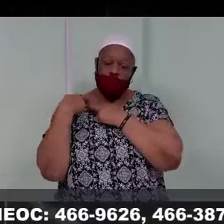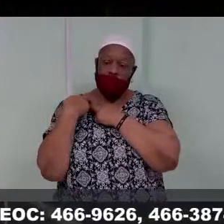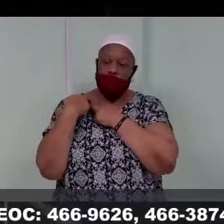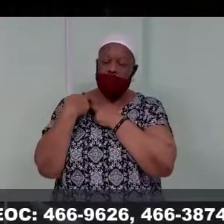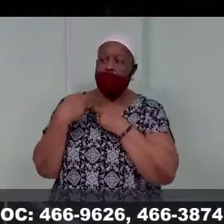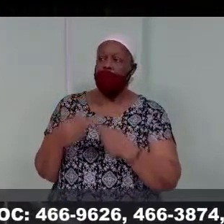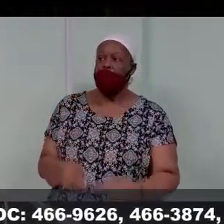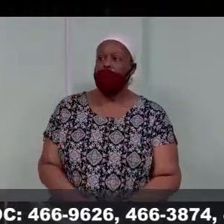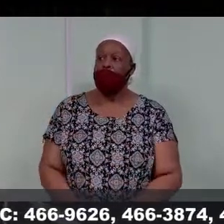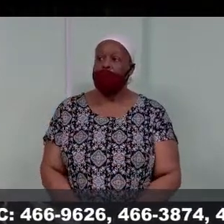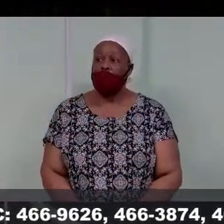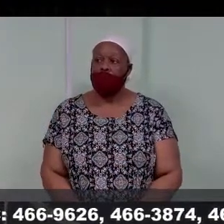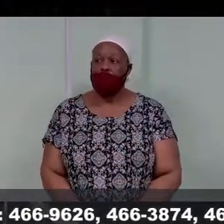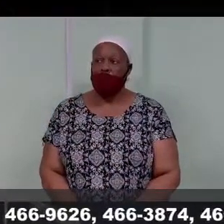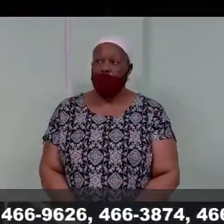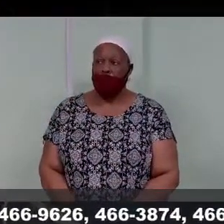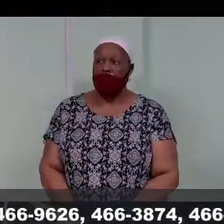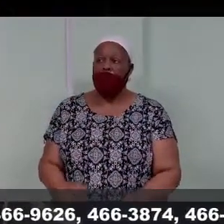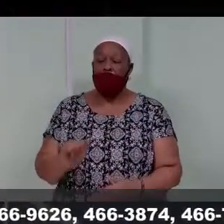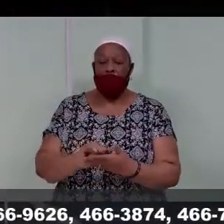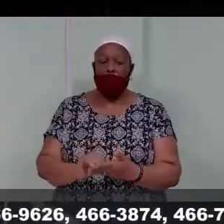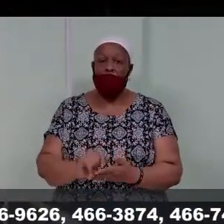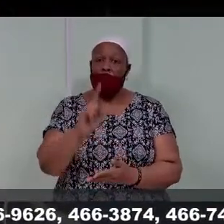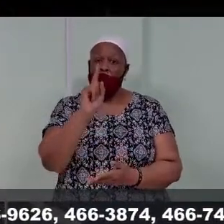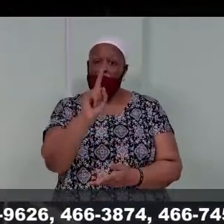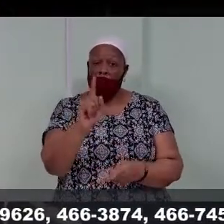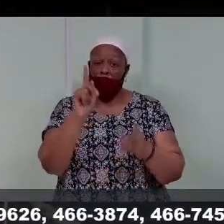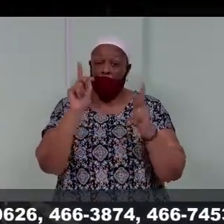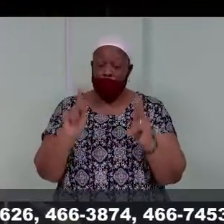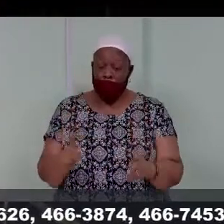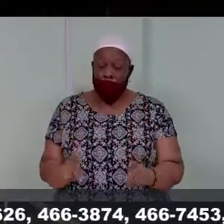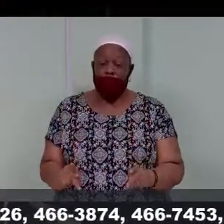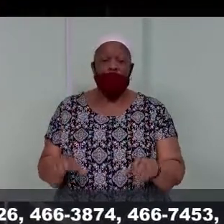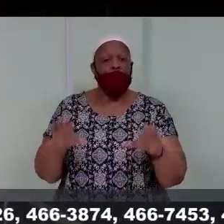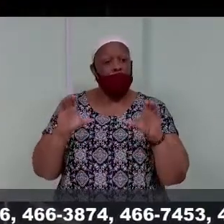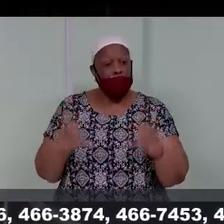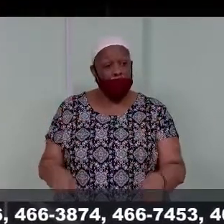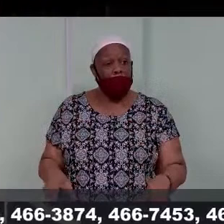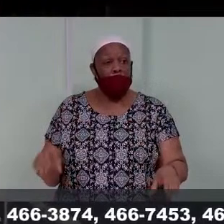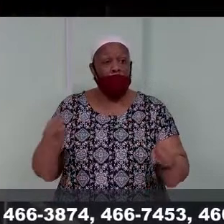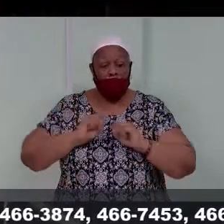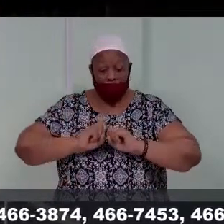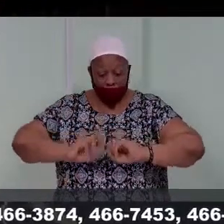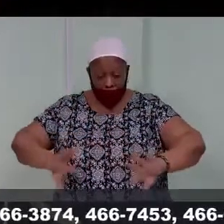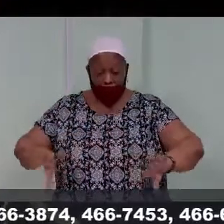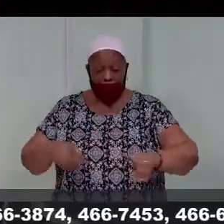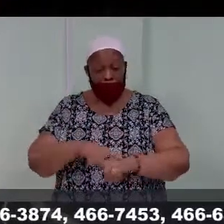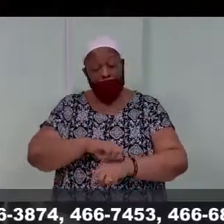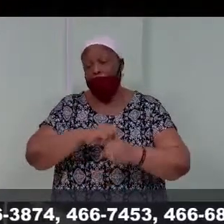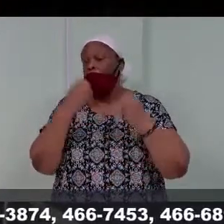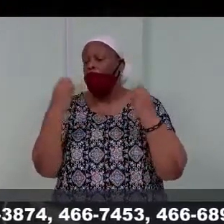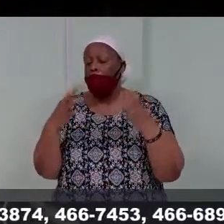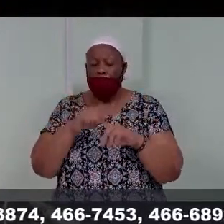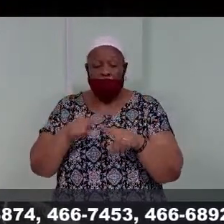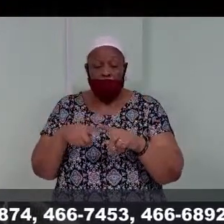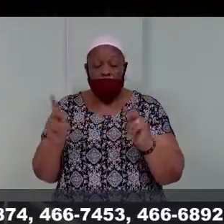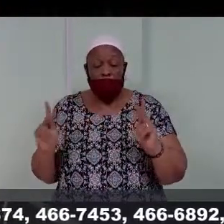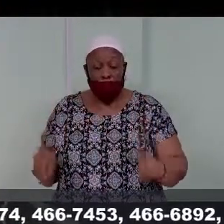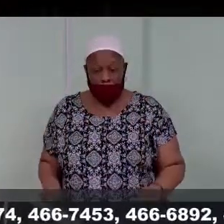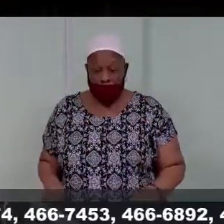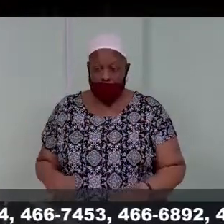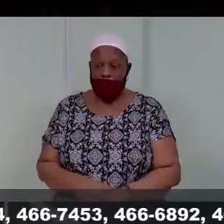in history that the singular action of one person can have far-reaching consequences for everyone else. When